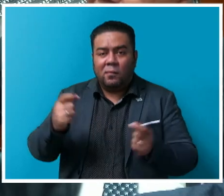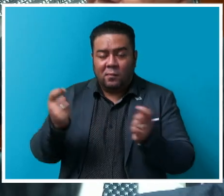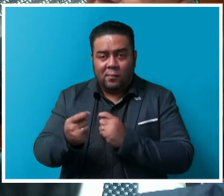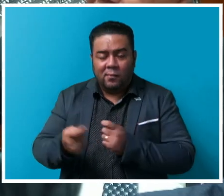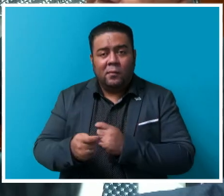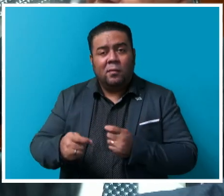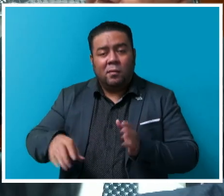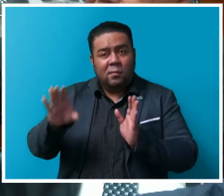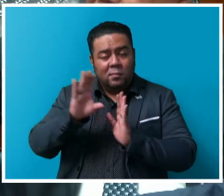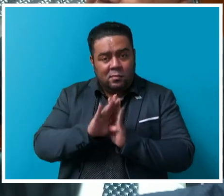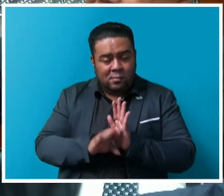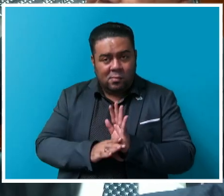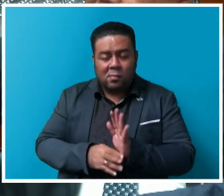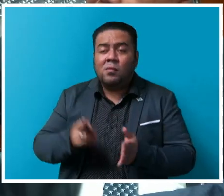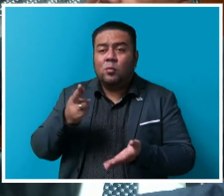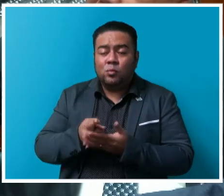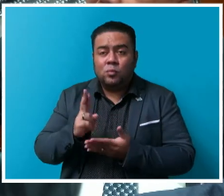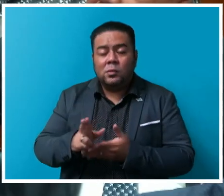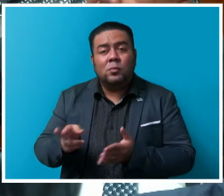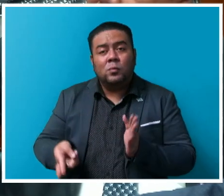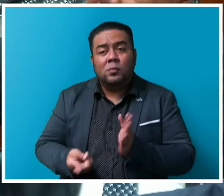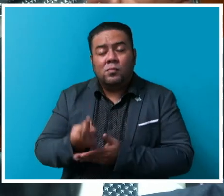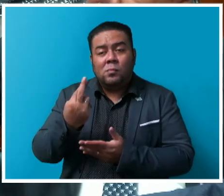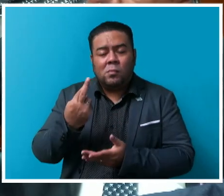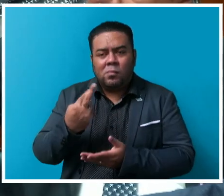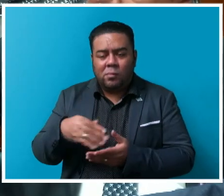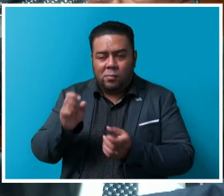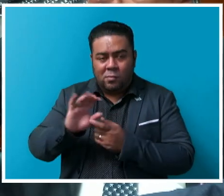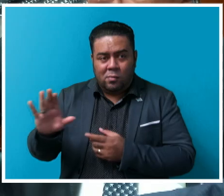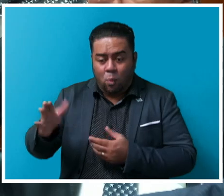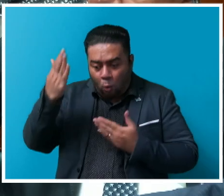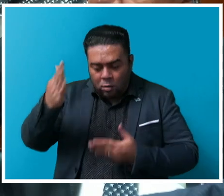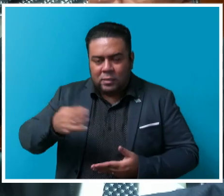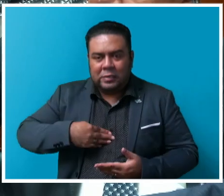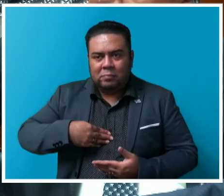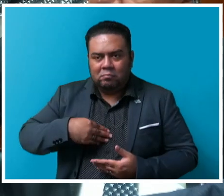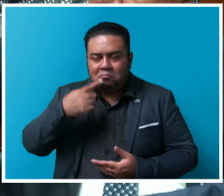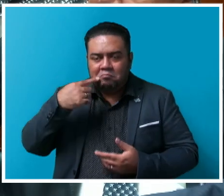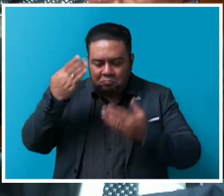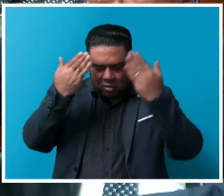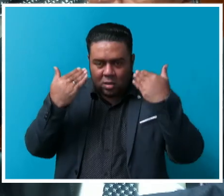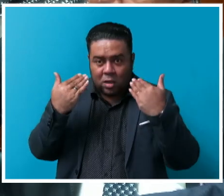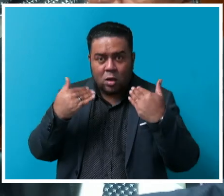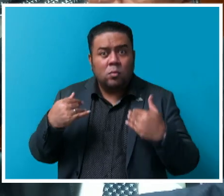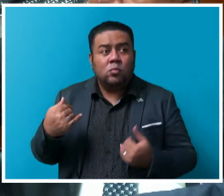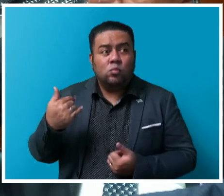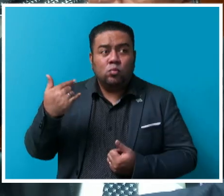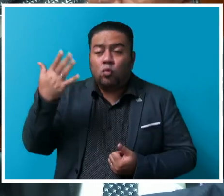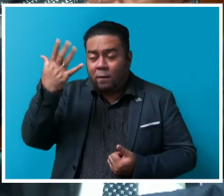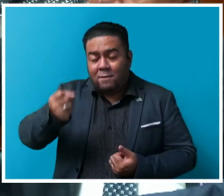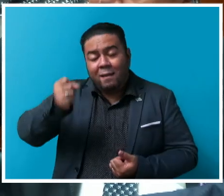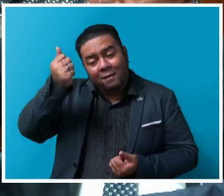Constitution and the Truth and Reconciliation Commission, Honorable Speaker, to have any